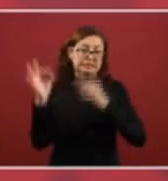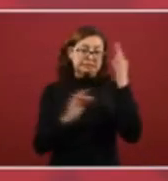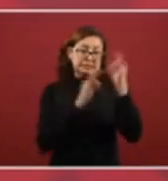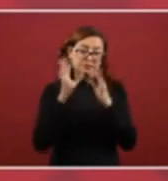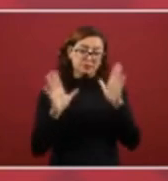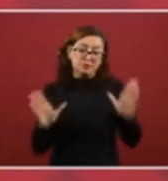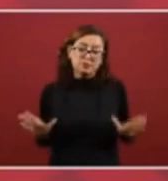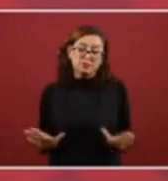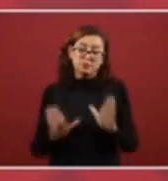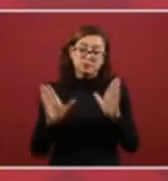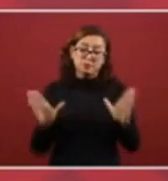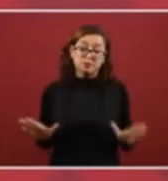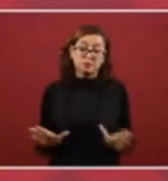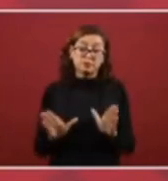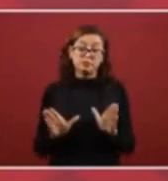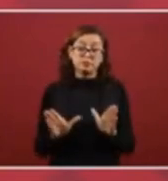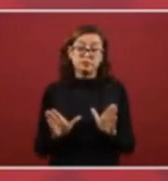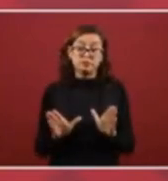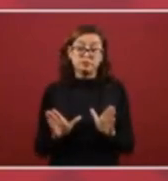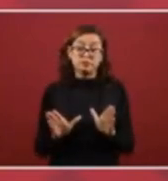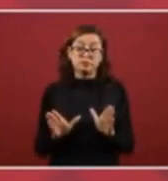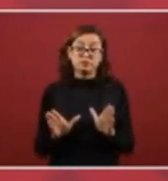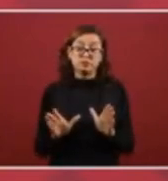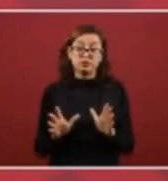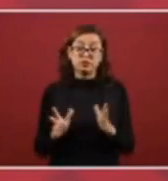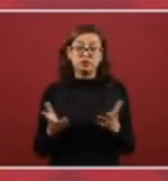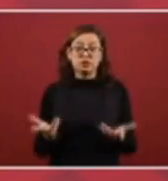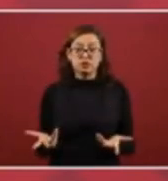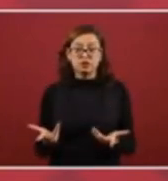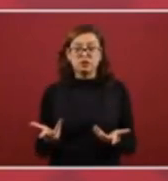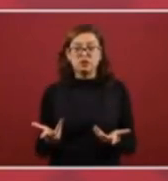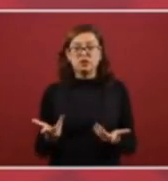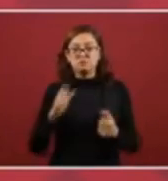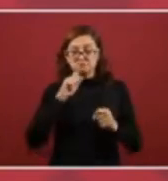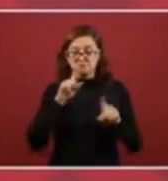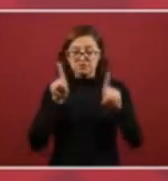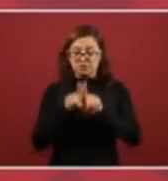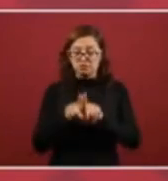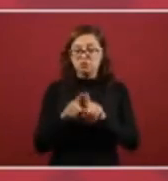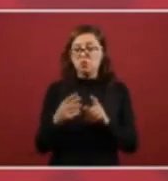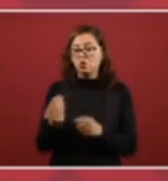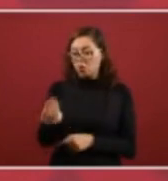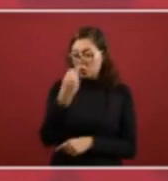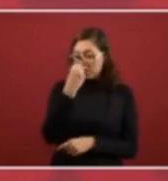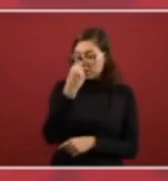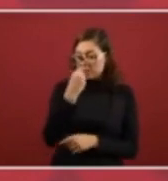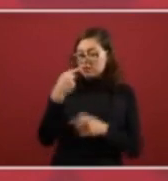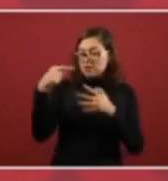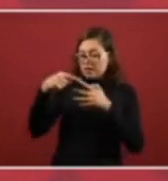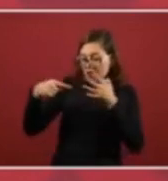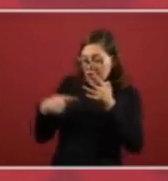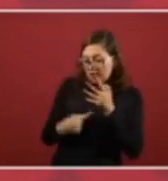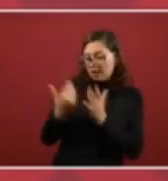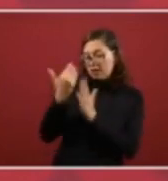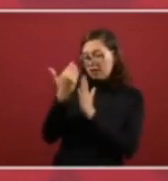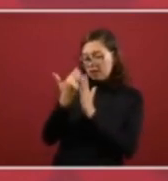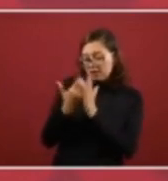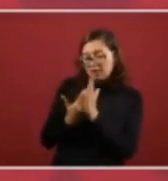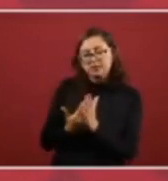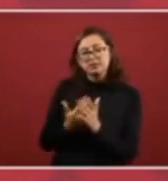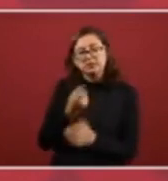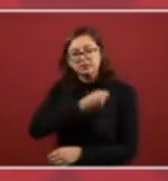Yes, we want to promote the sports, and we are want